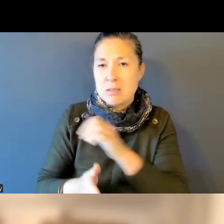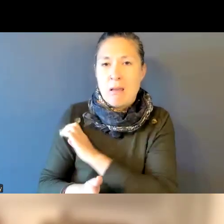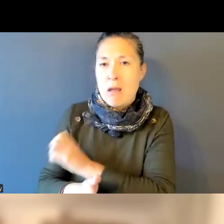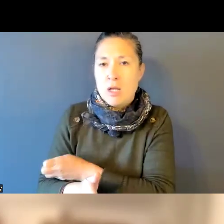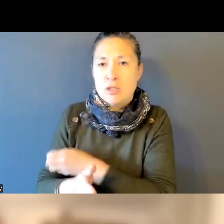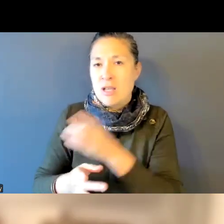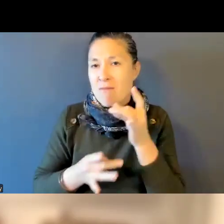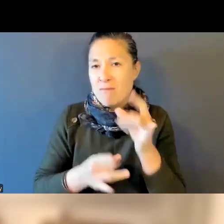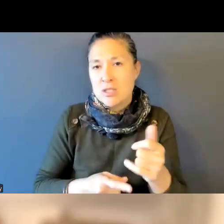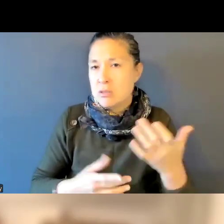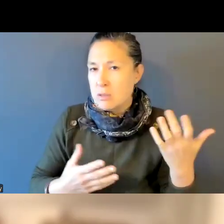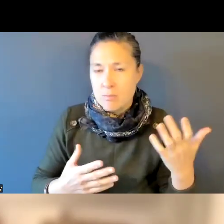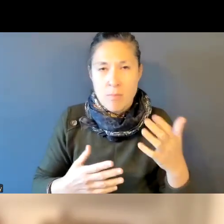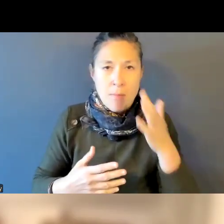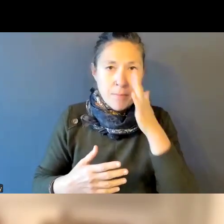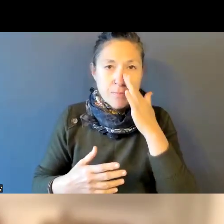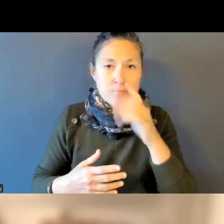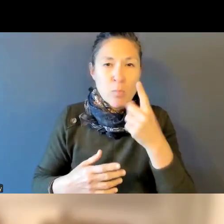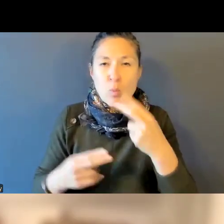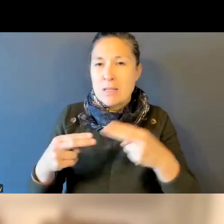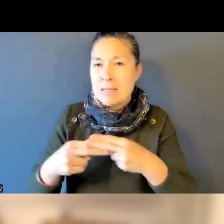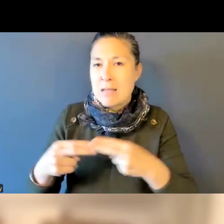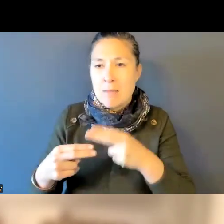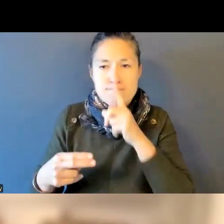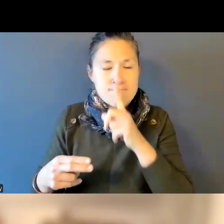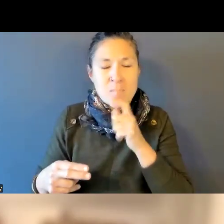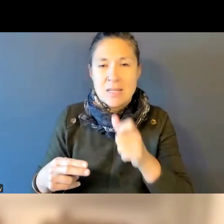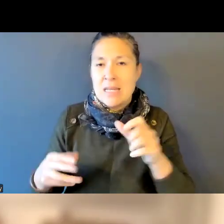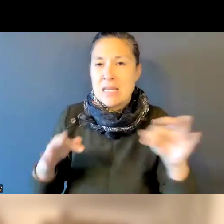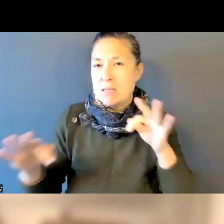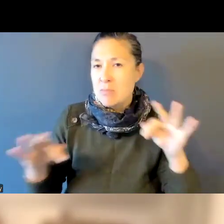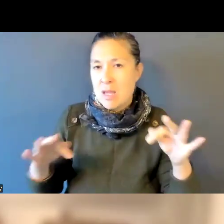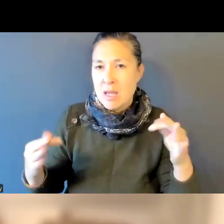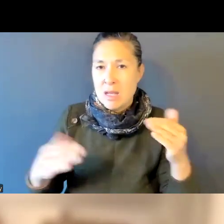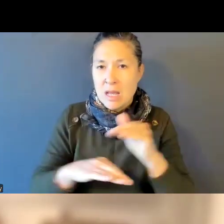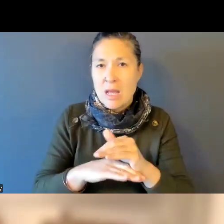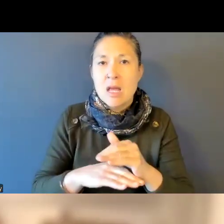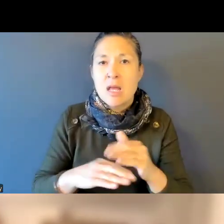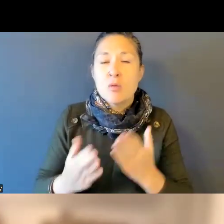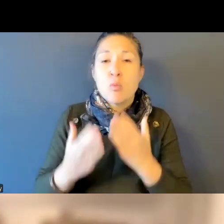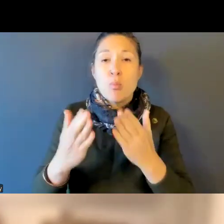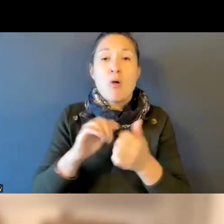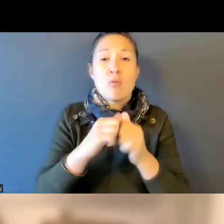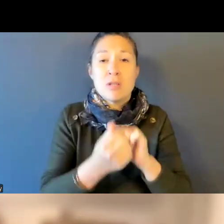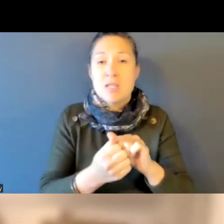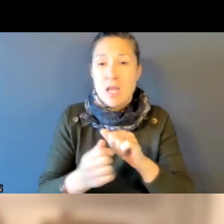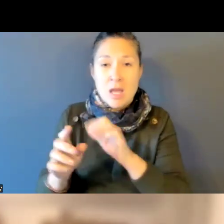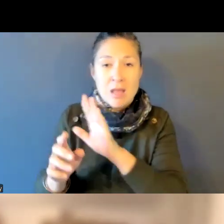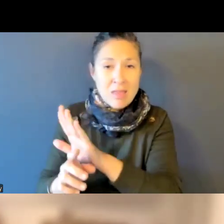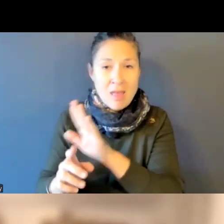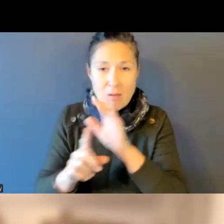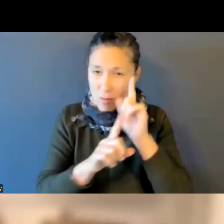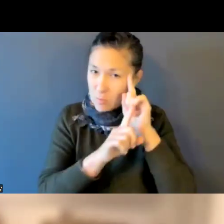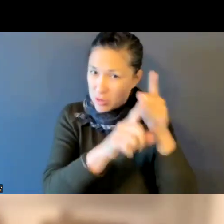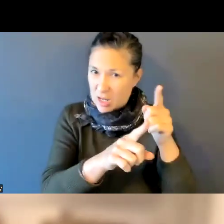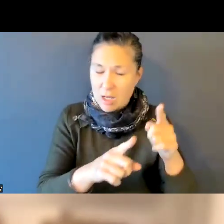in the slide I didn't get to go through here that the proposal would be to change those objectives, at least incrementally,